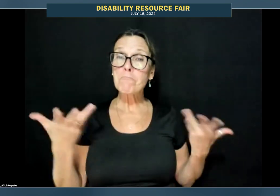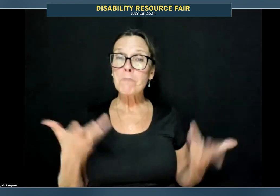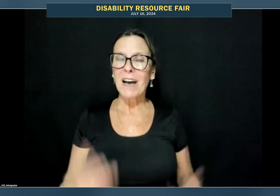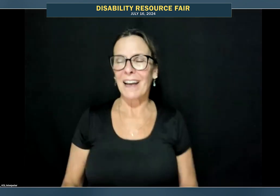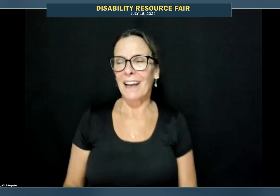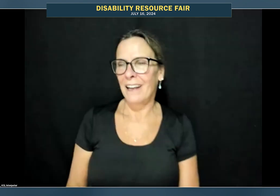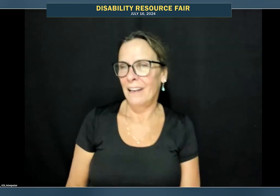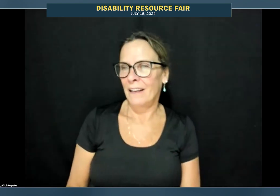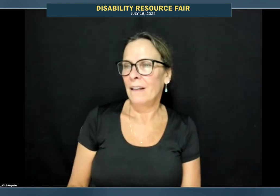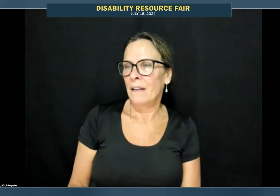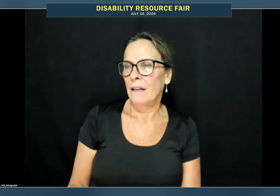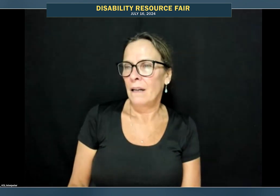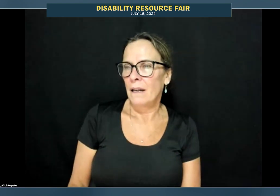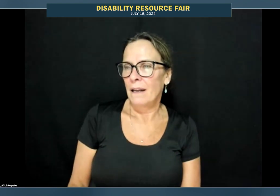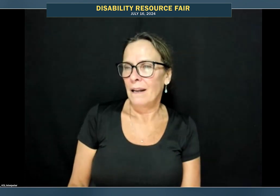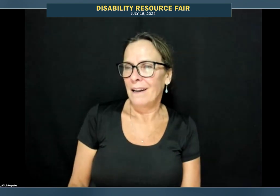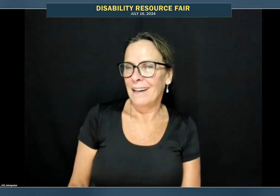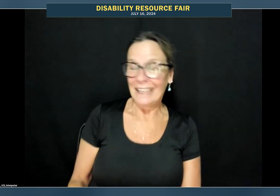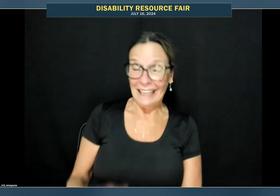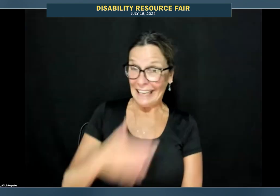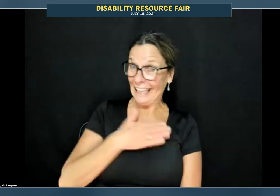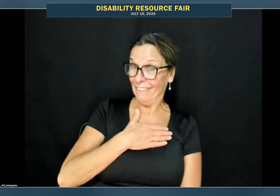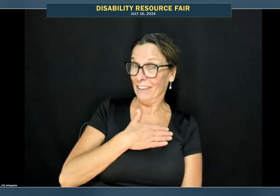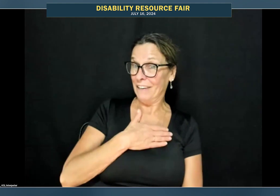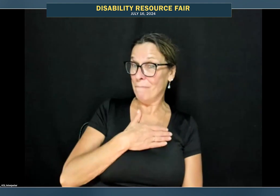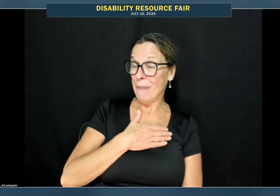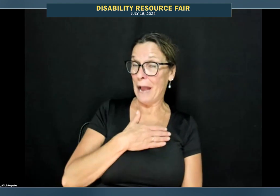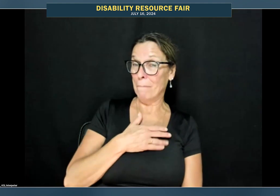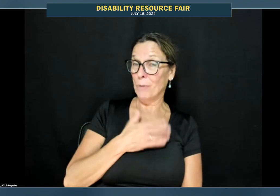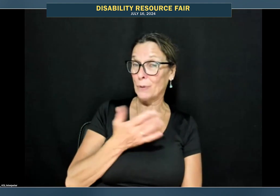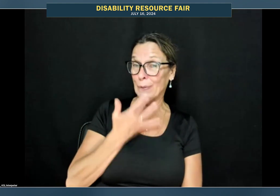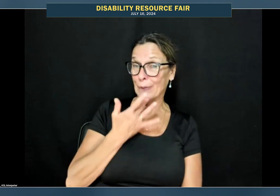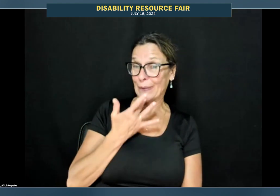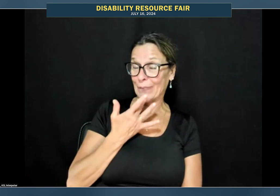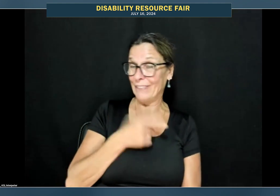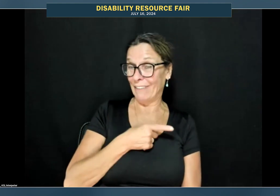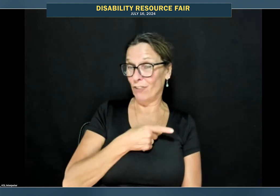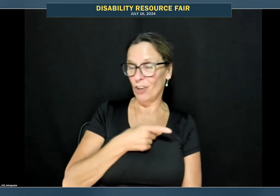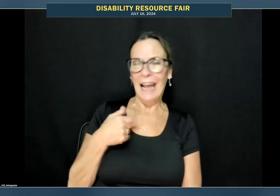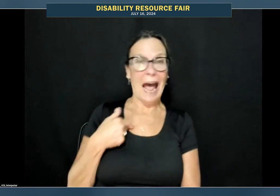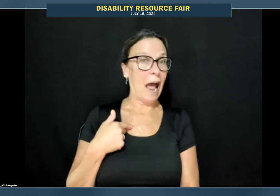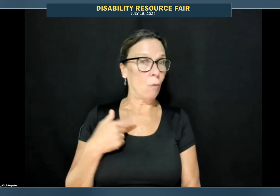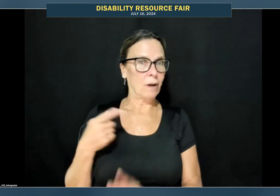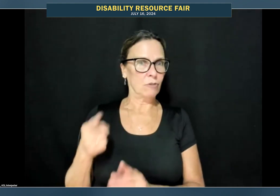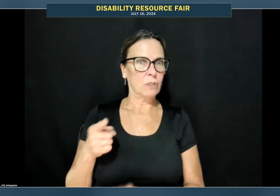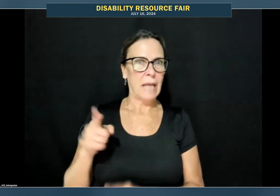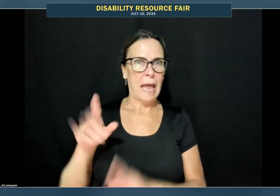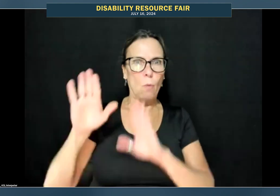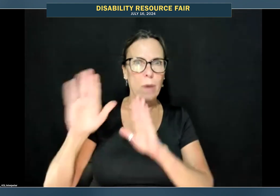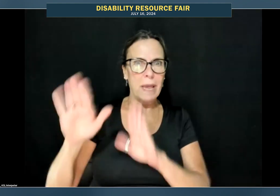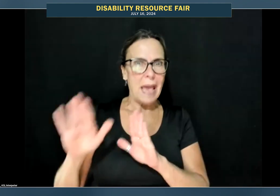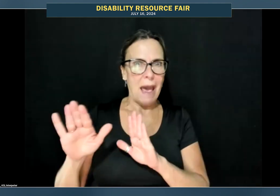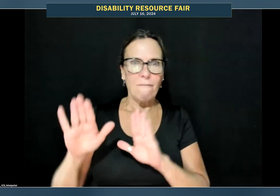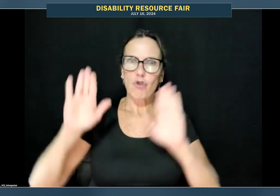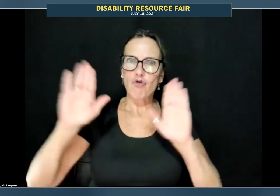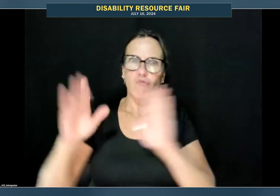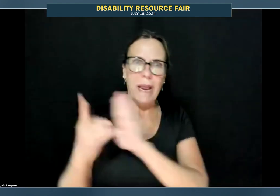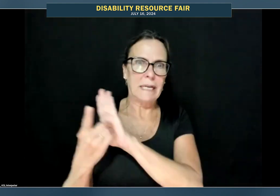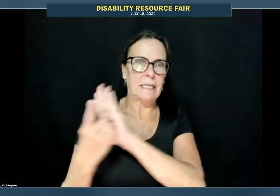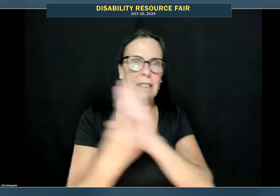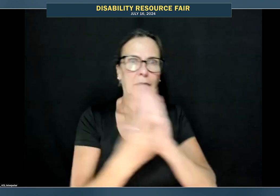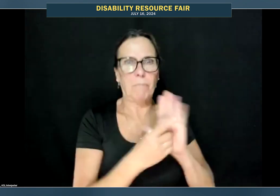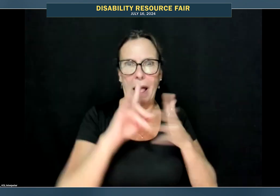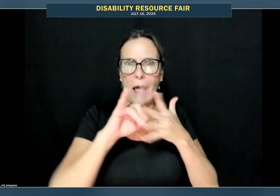Even more so than my personal favorites, I want to call out the fact that we have a great display right now of